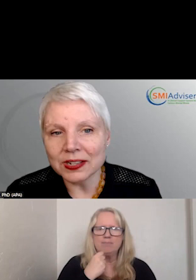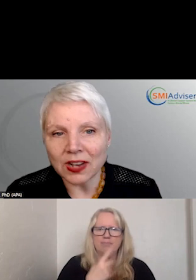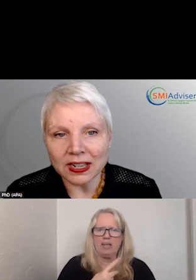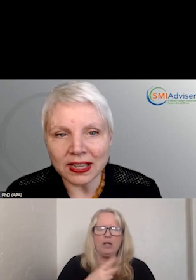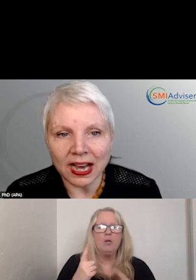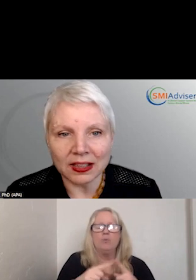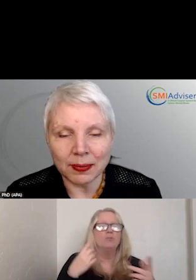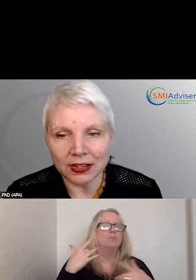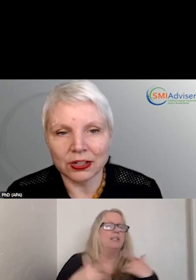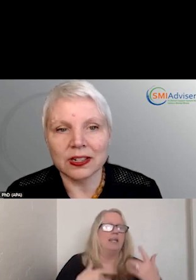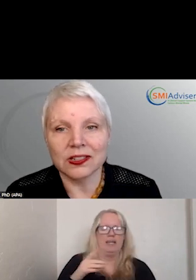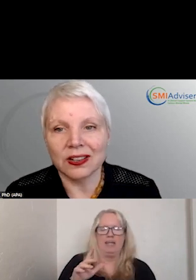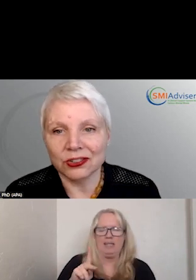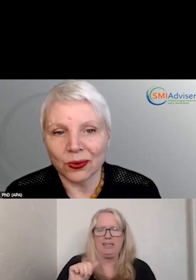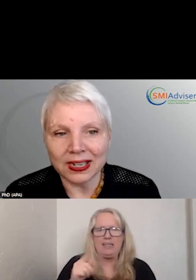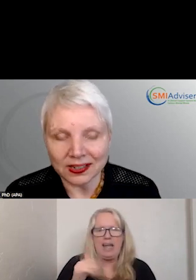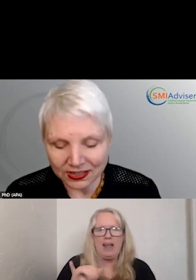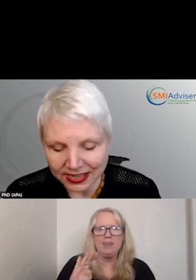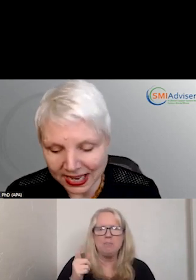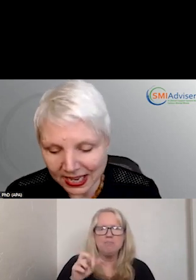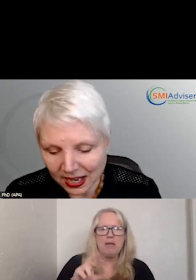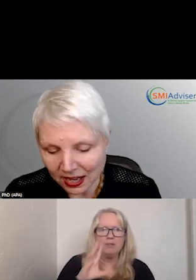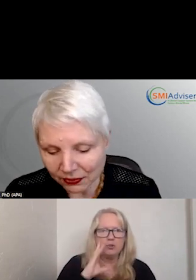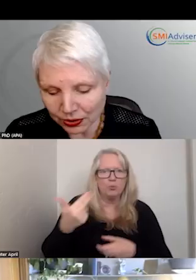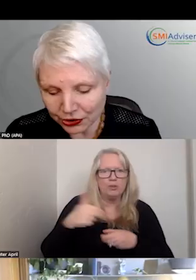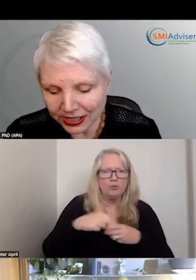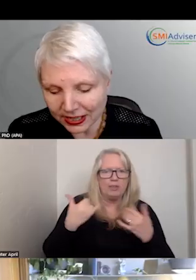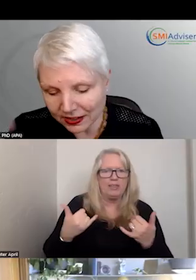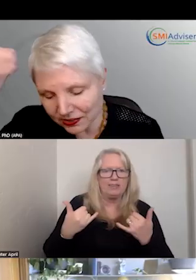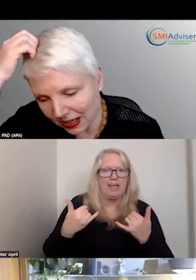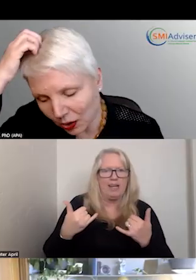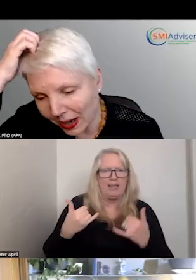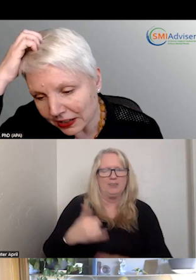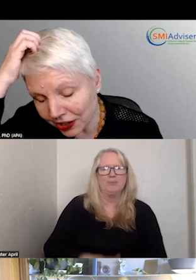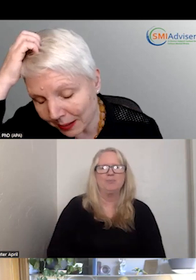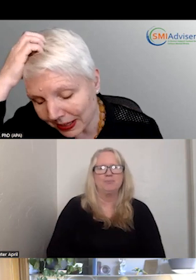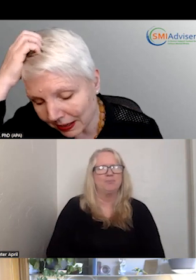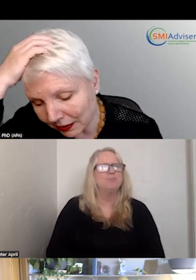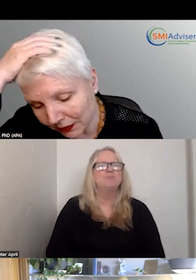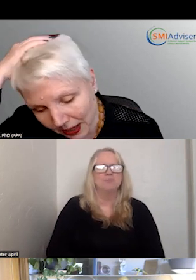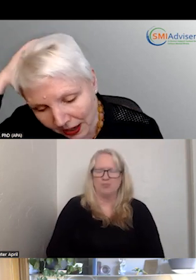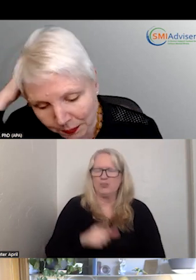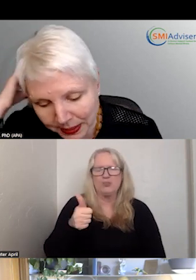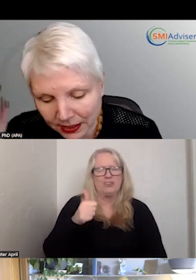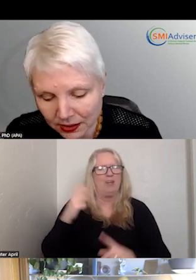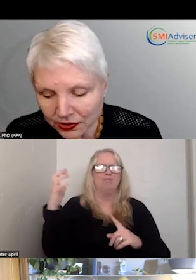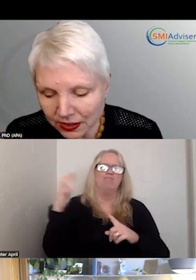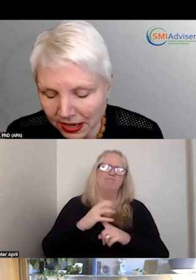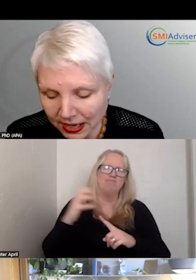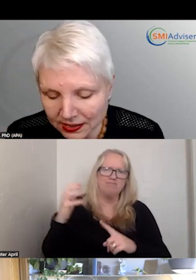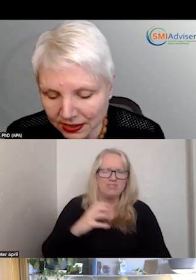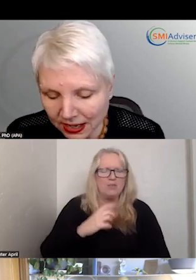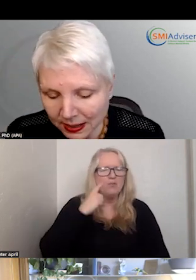so excited that Kathy Basher is joining us today. Of course, she is quite a champion of